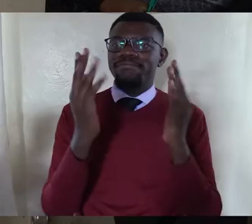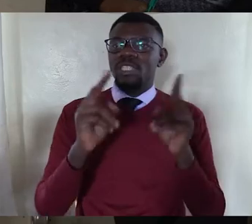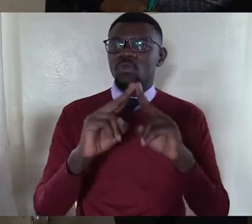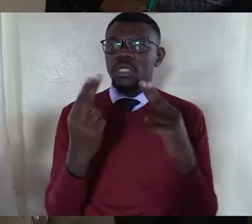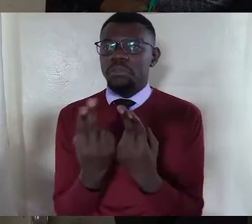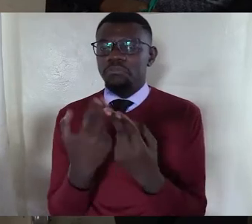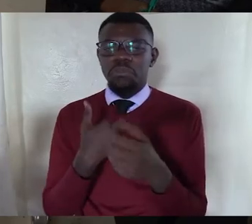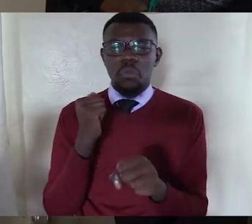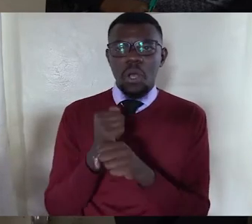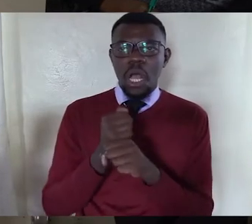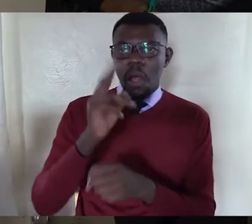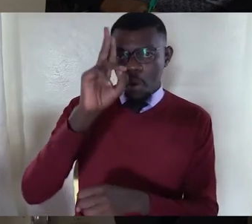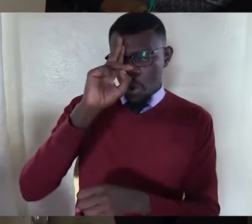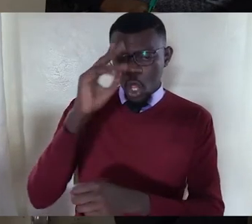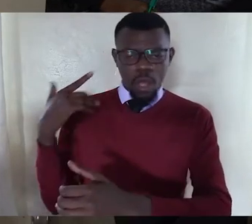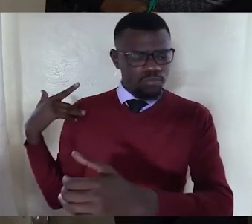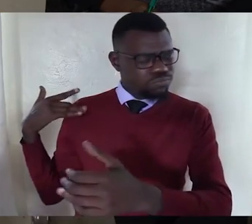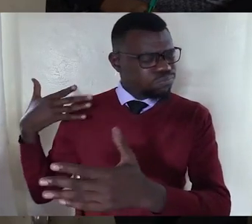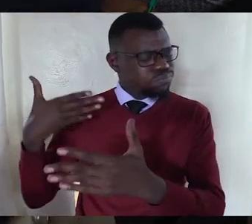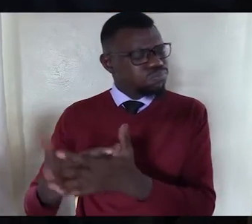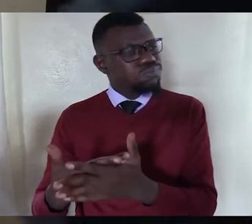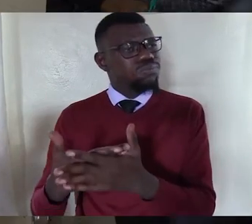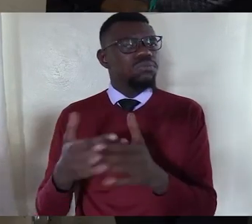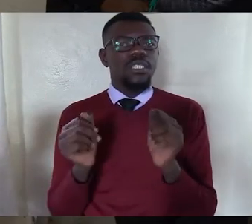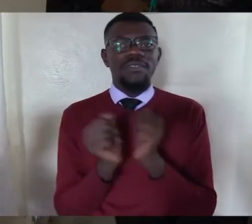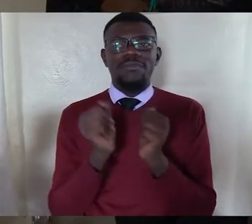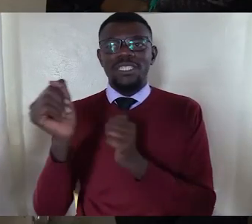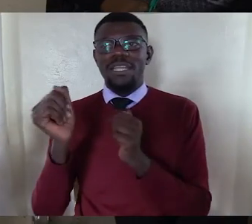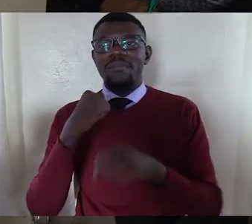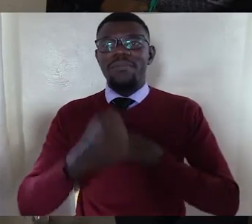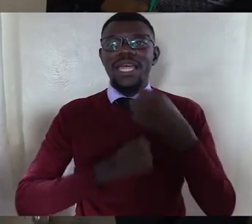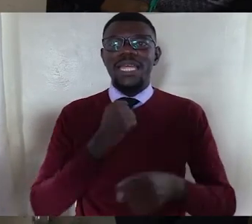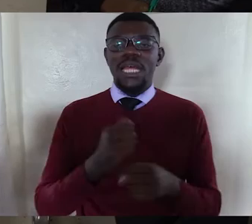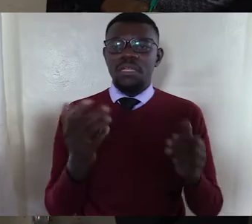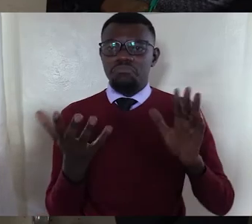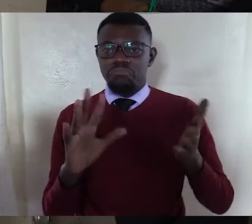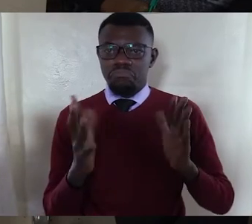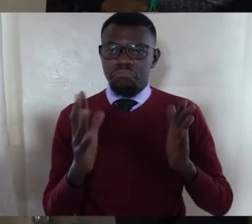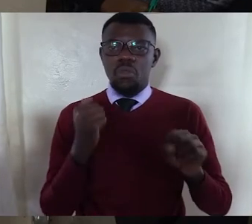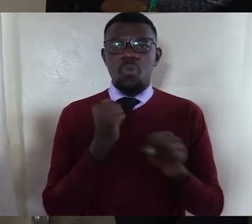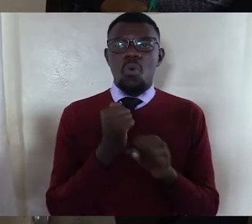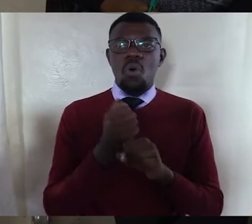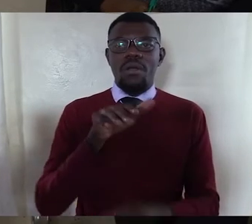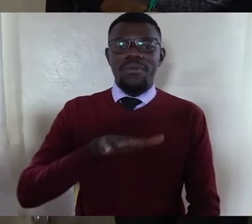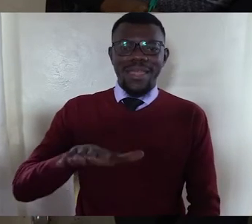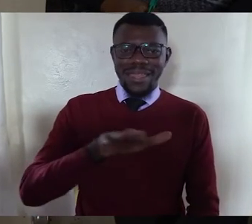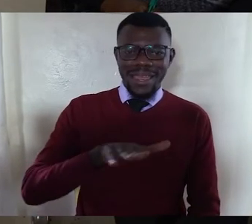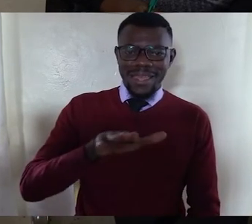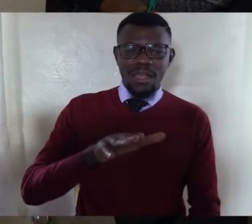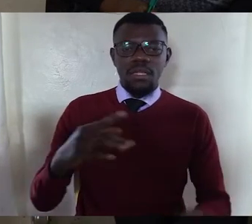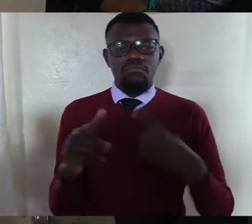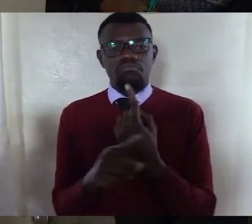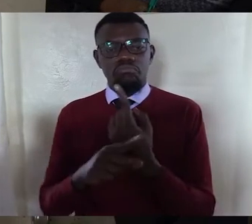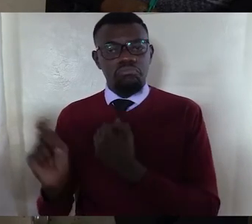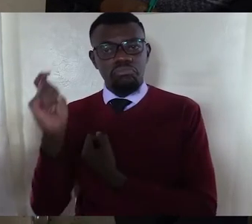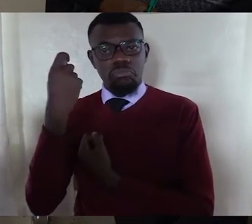I've been a police officer for the last almost 15 years. I've worked in various parts of our country, and I've also worked for